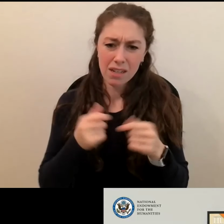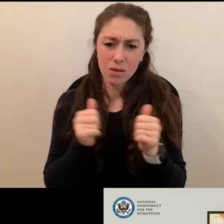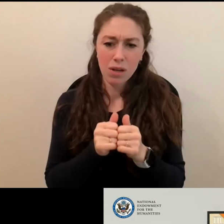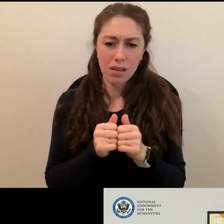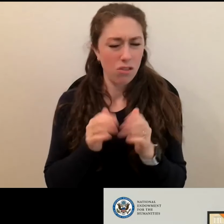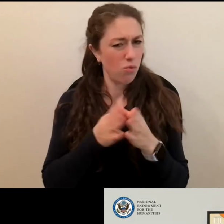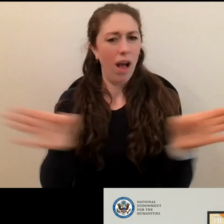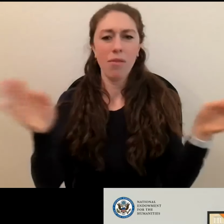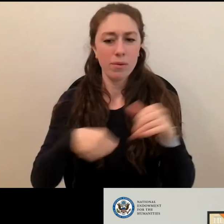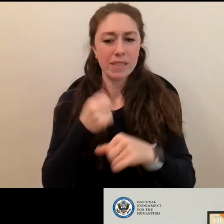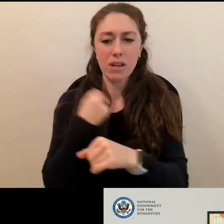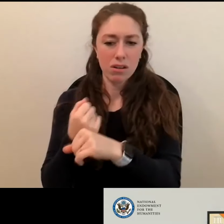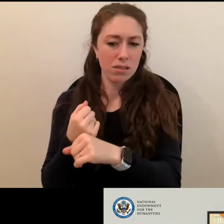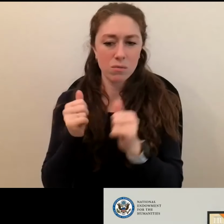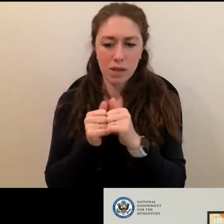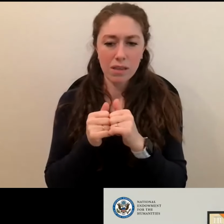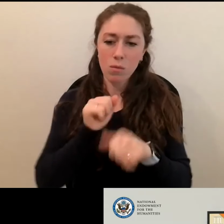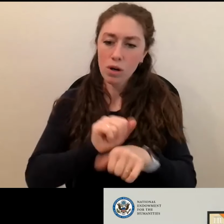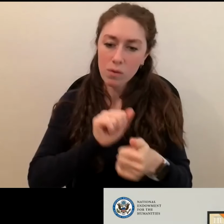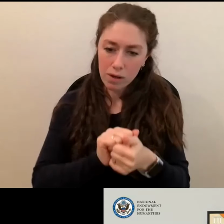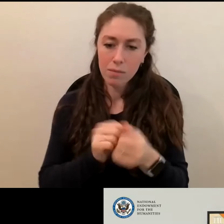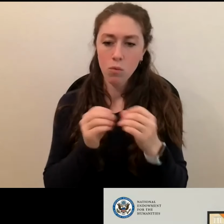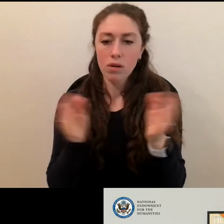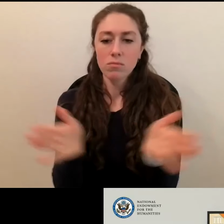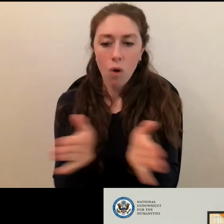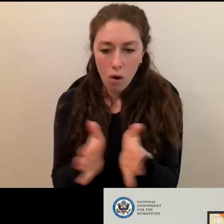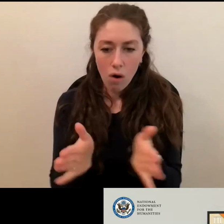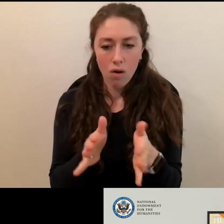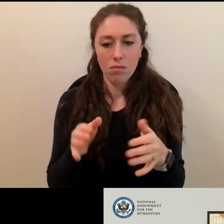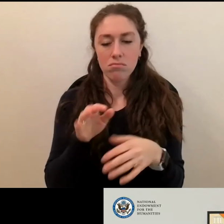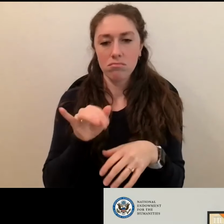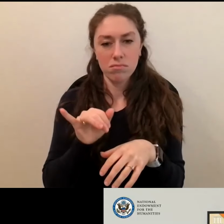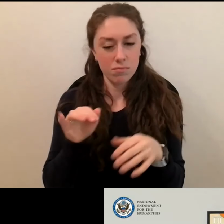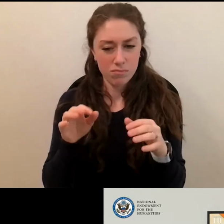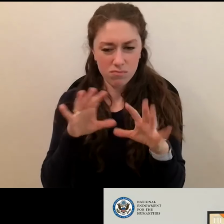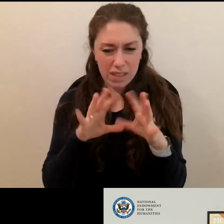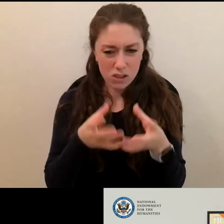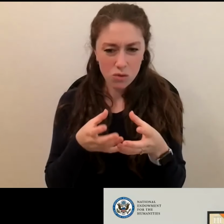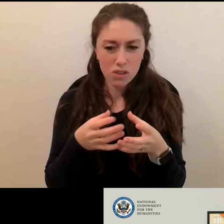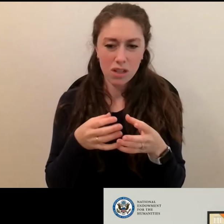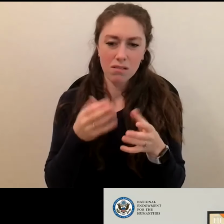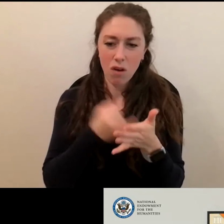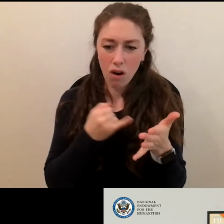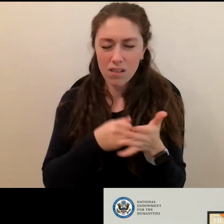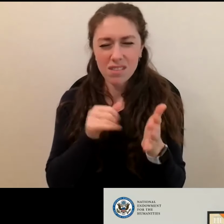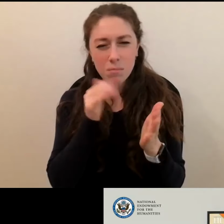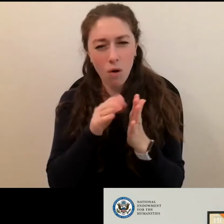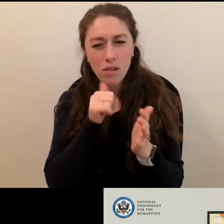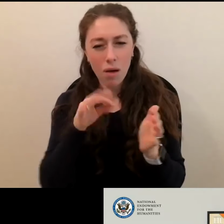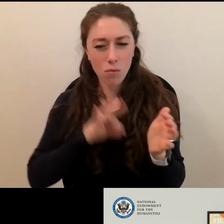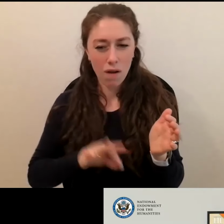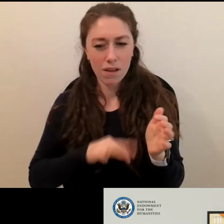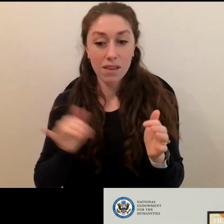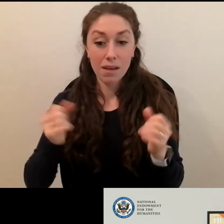those years with working with smaller institutions, arts organizations, small nonprofits, like many of